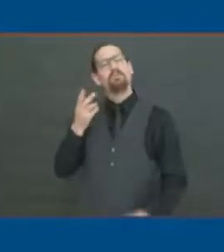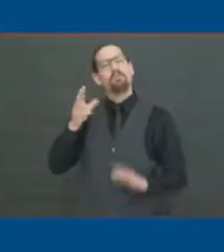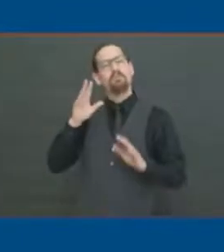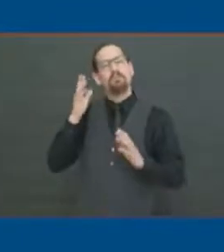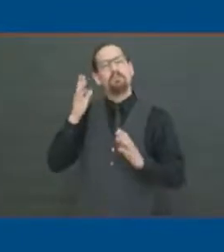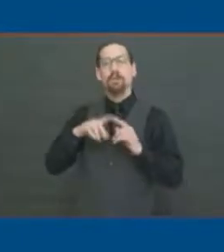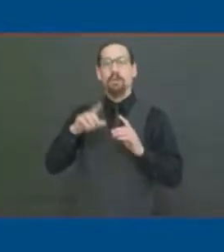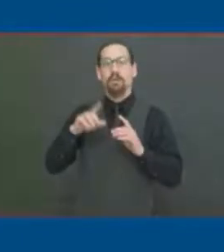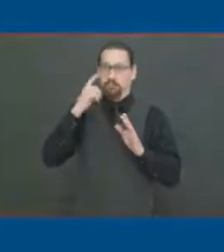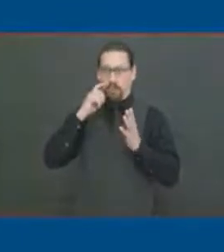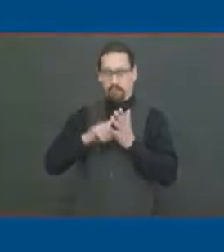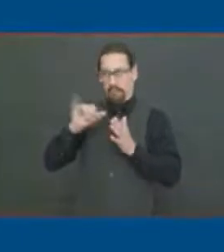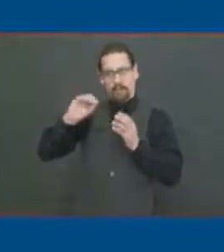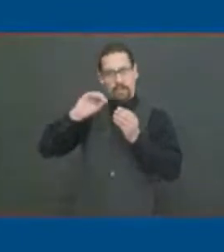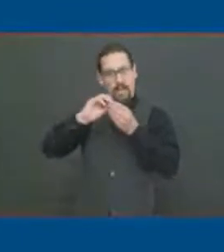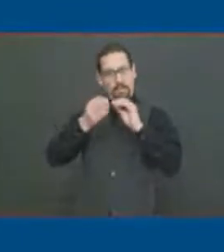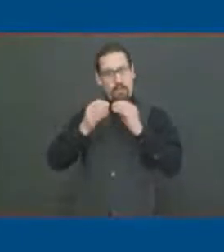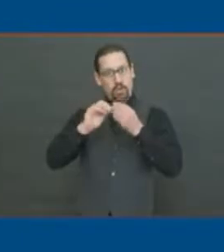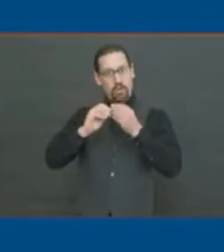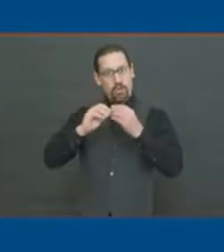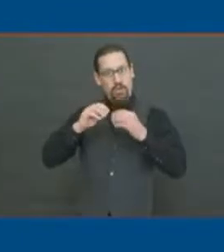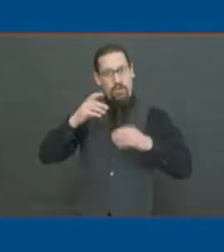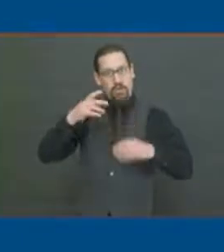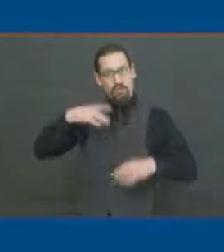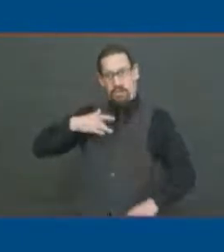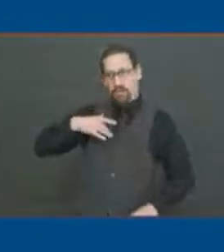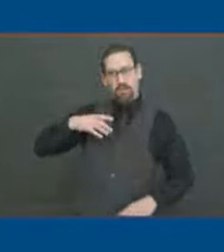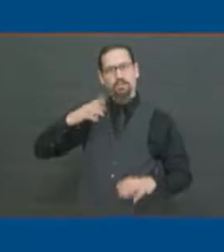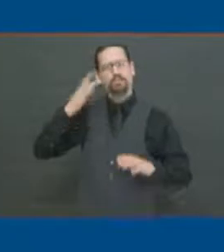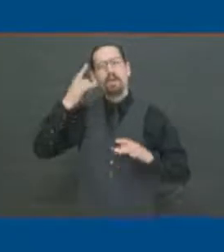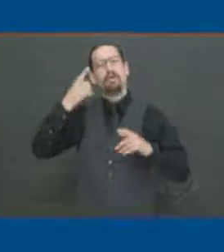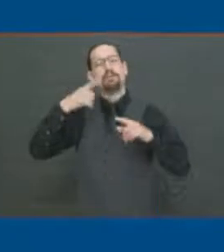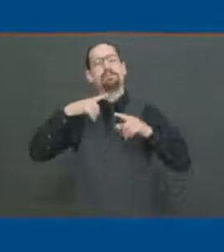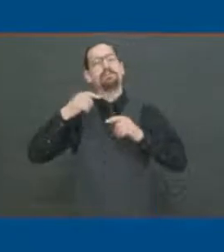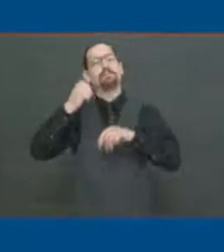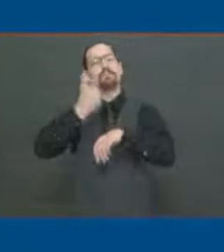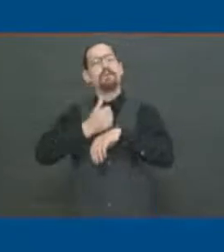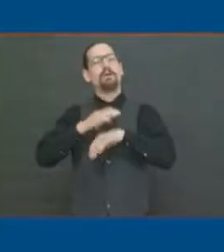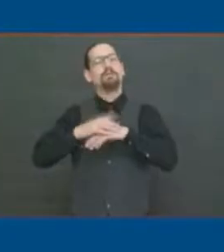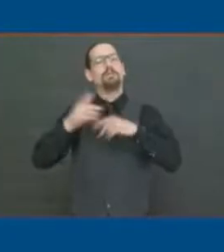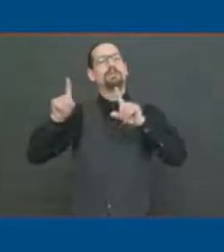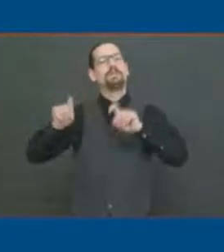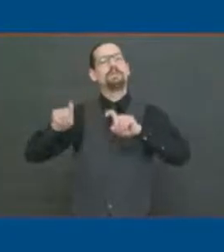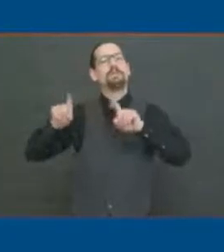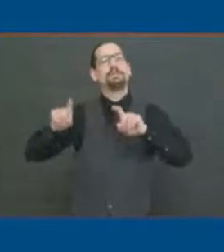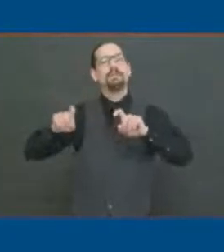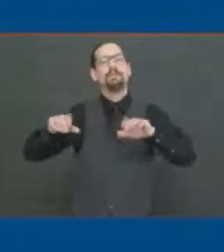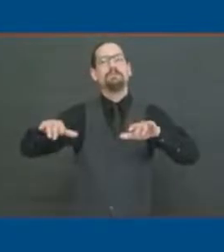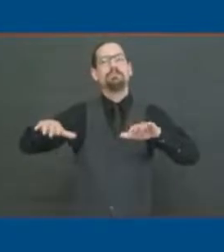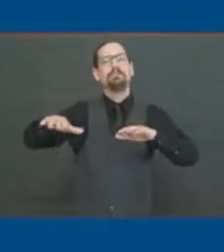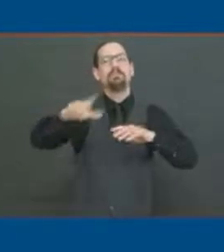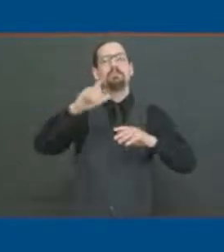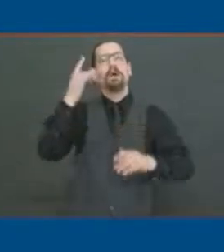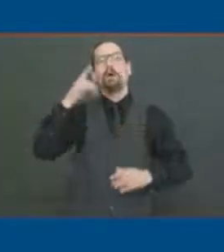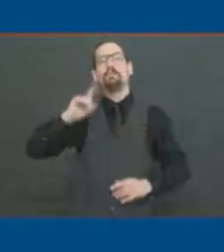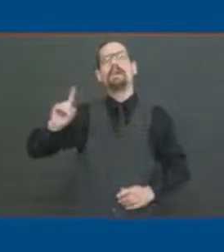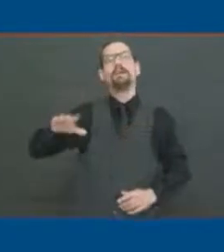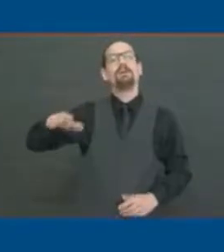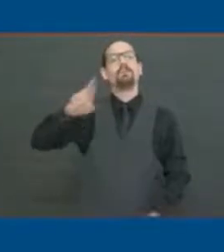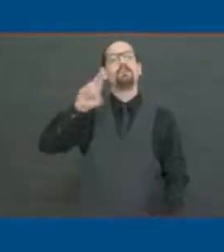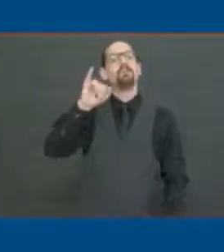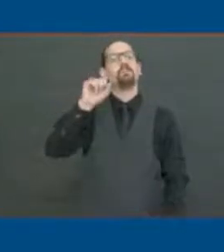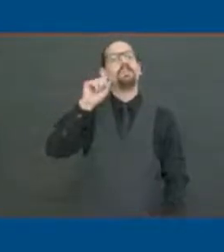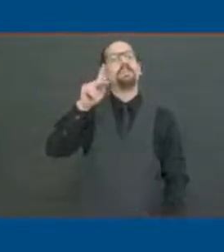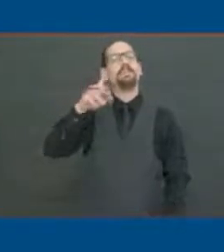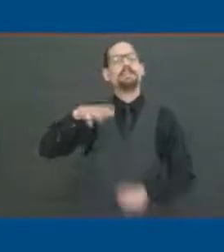now making a big effort to test many at-risk communities. So, as I said yesterday, between now